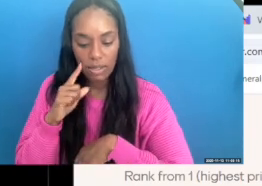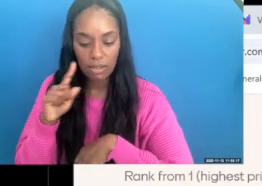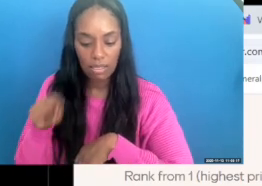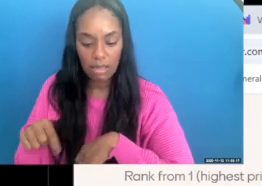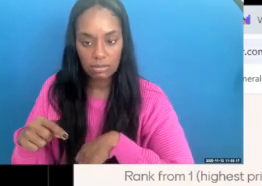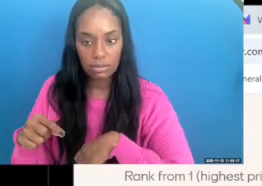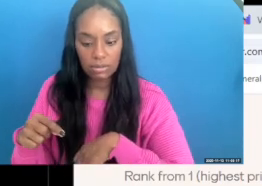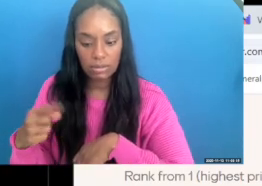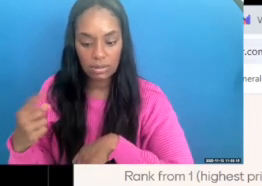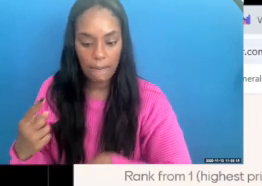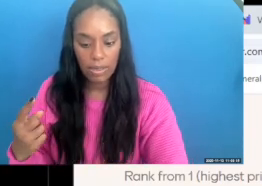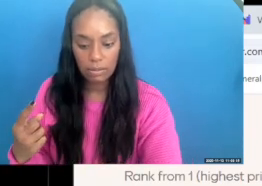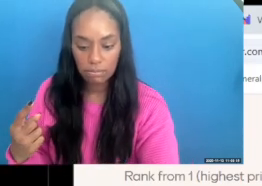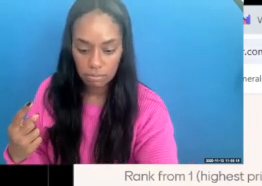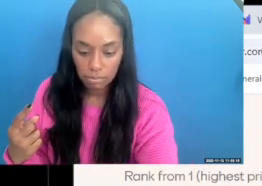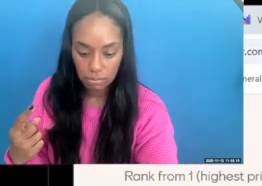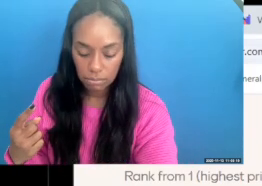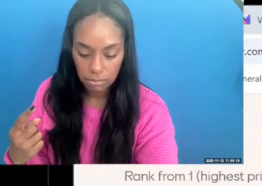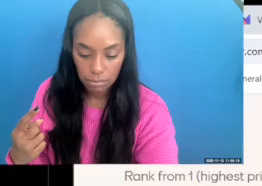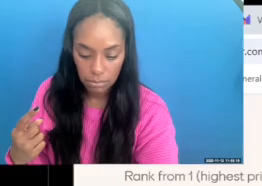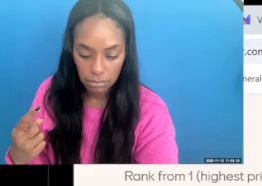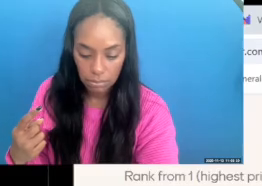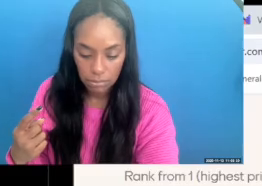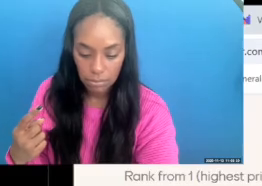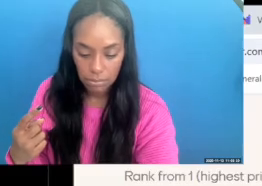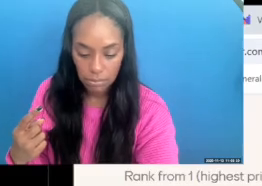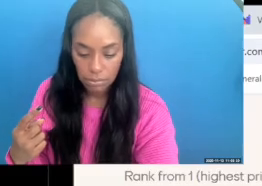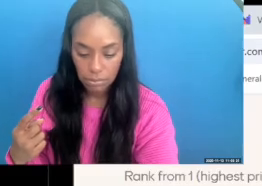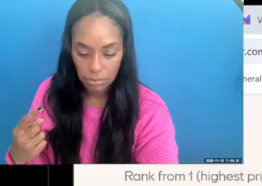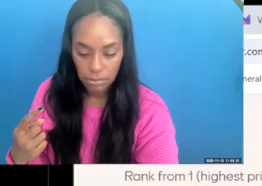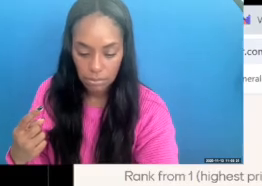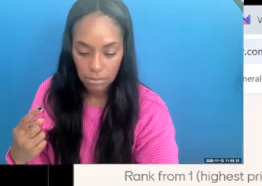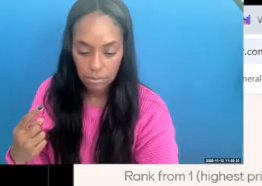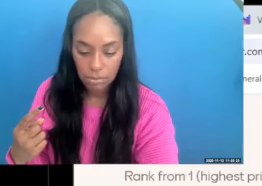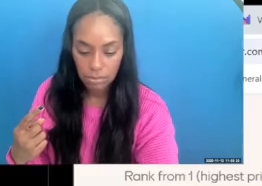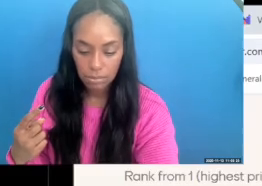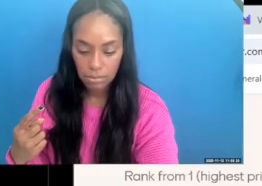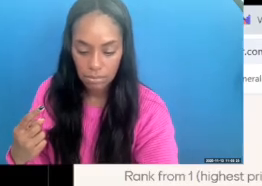in particular, and a big concern for all of you. And so I do think that is something that